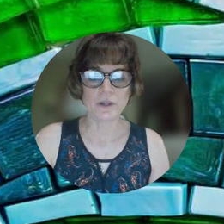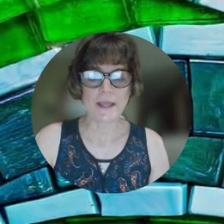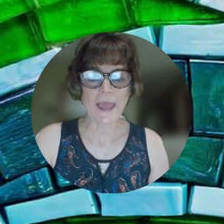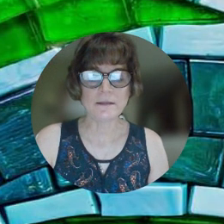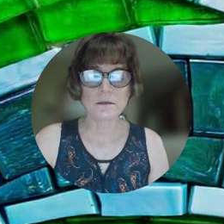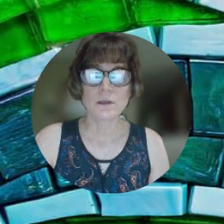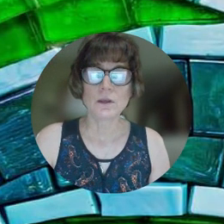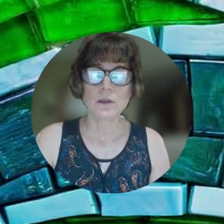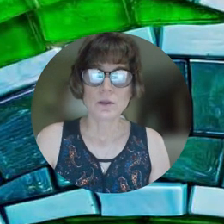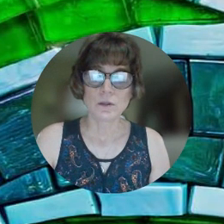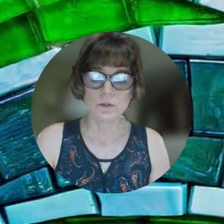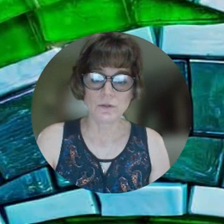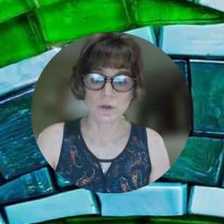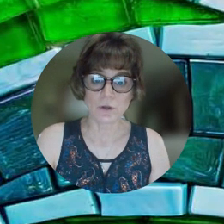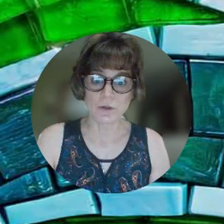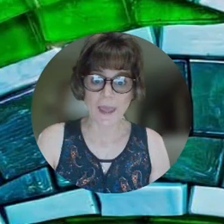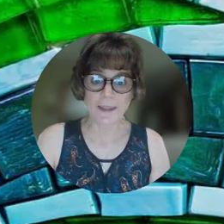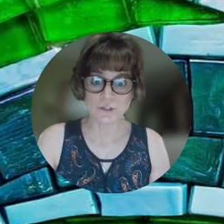Urinate,